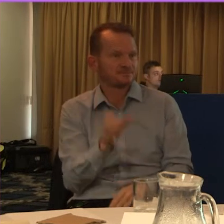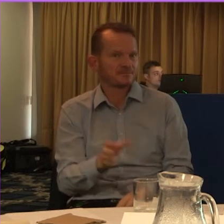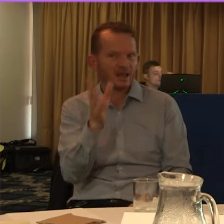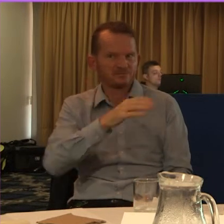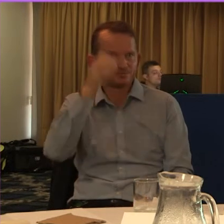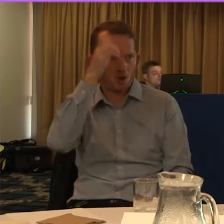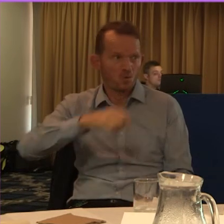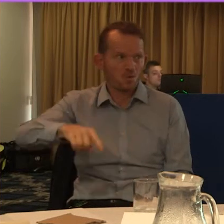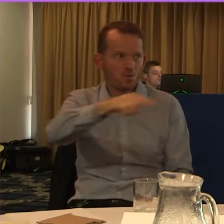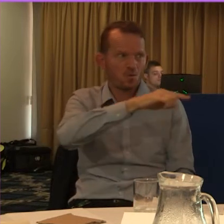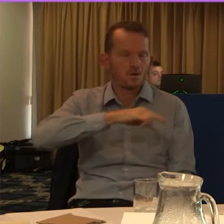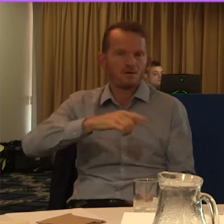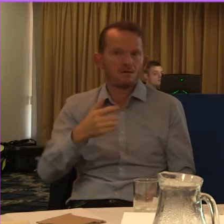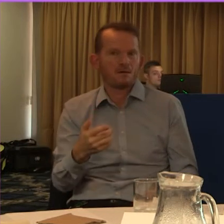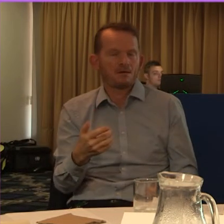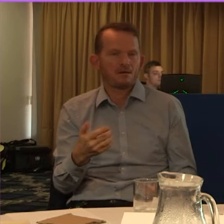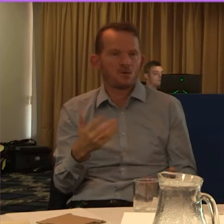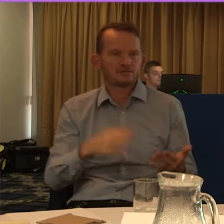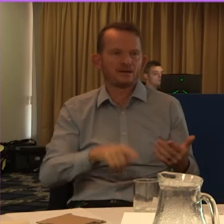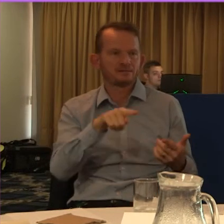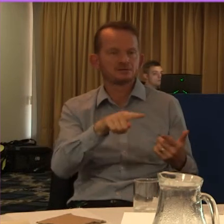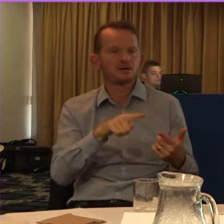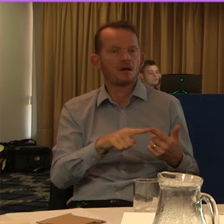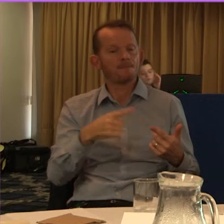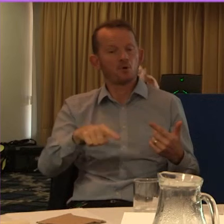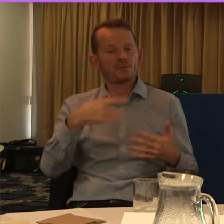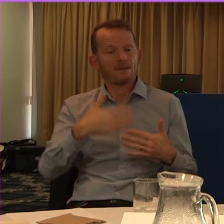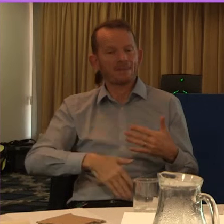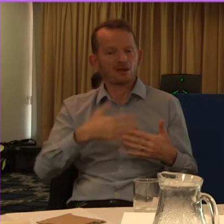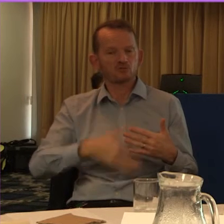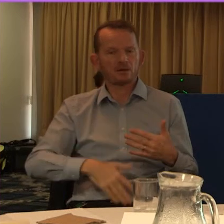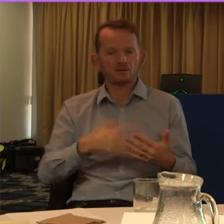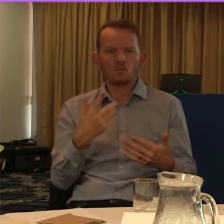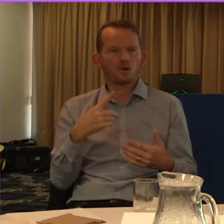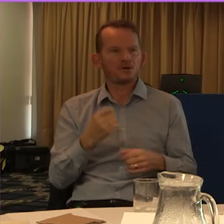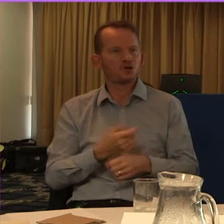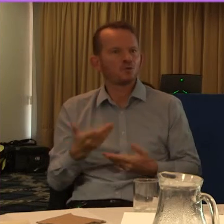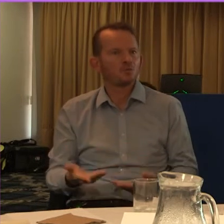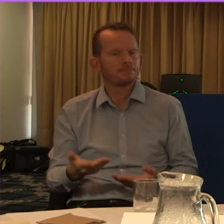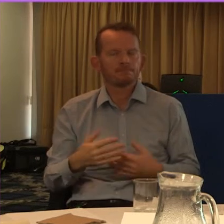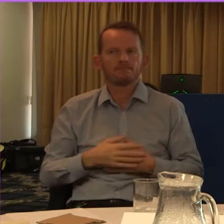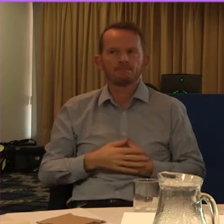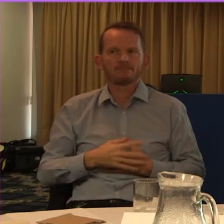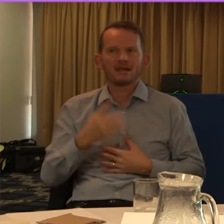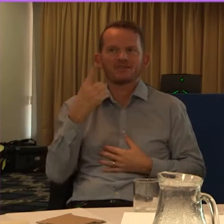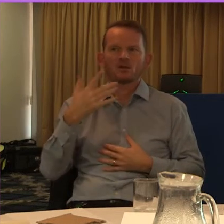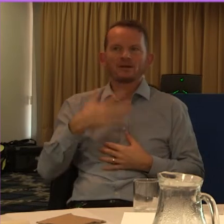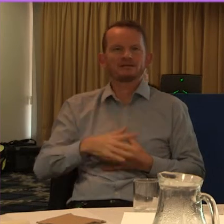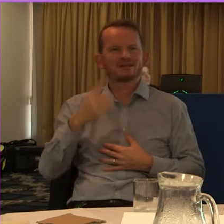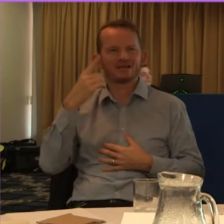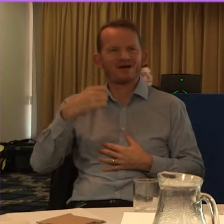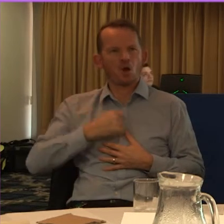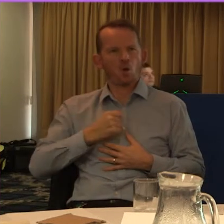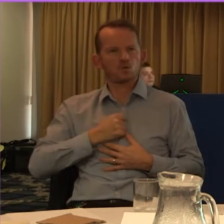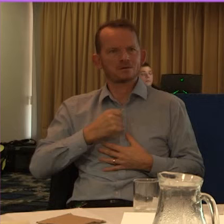familiar to us in terms of where we sit. But given this background, what can we do? I do think we need to